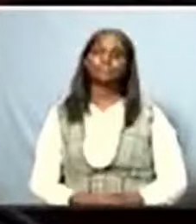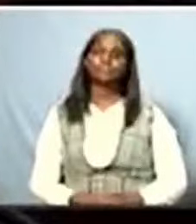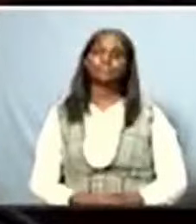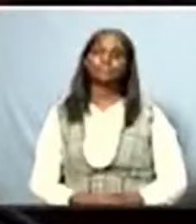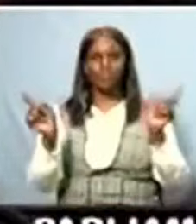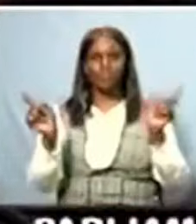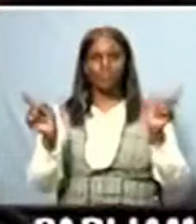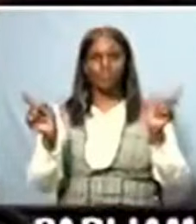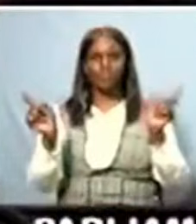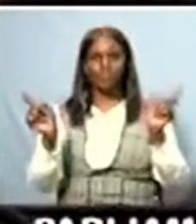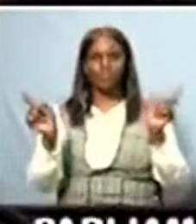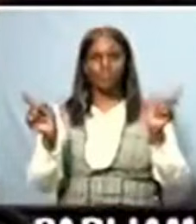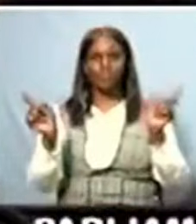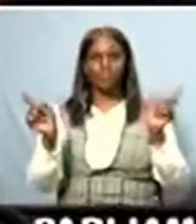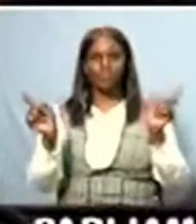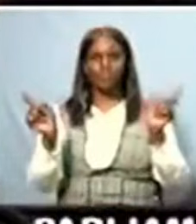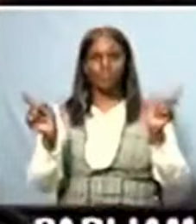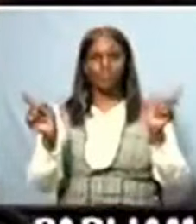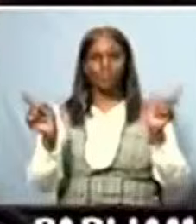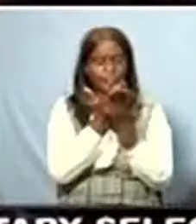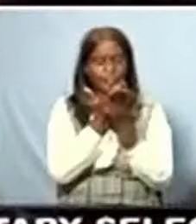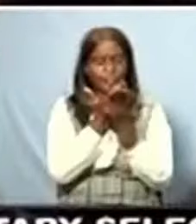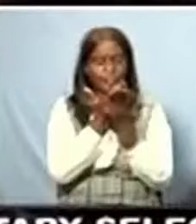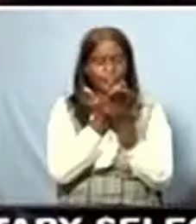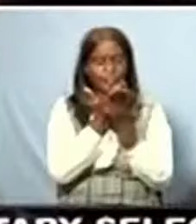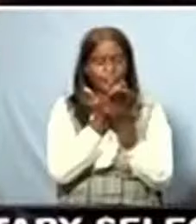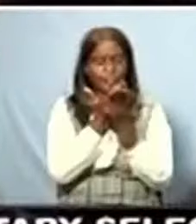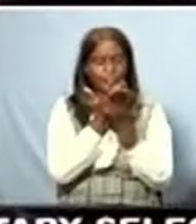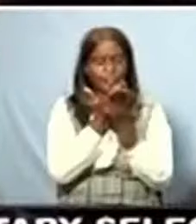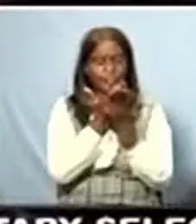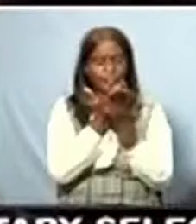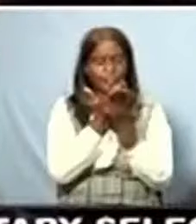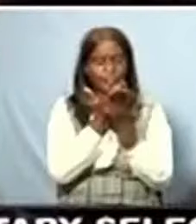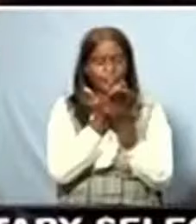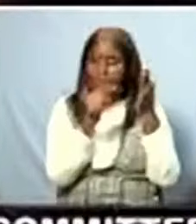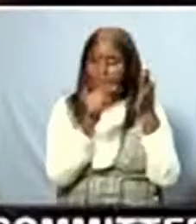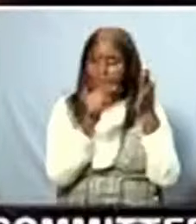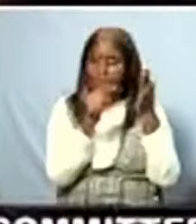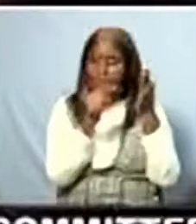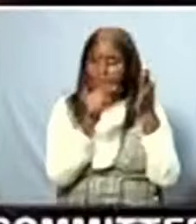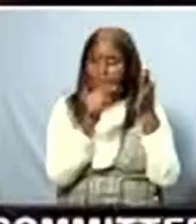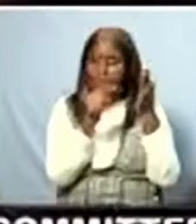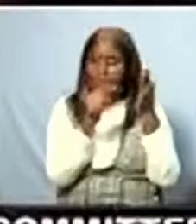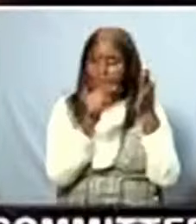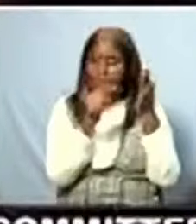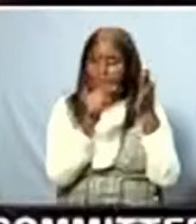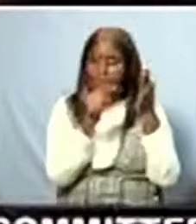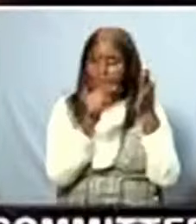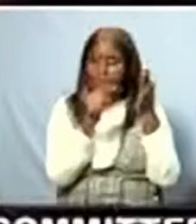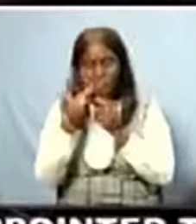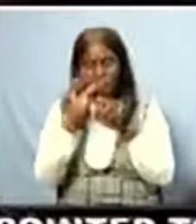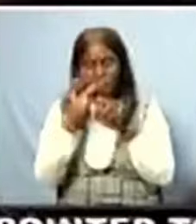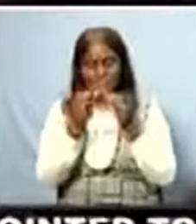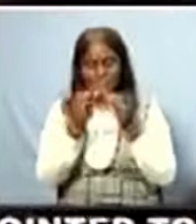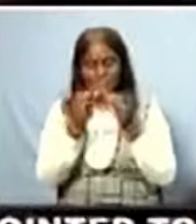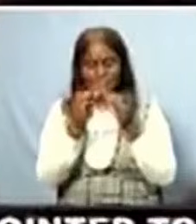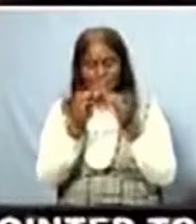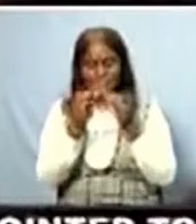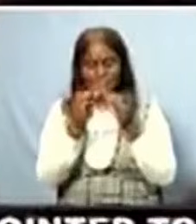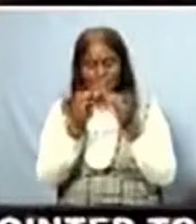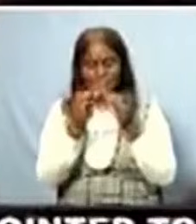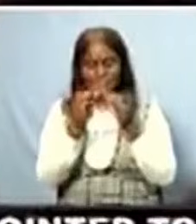where you are proposing that the clause provide for the amendment of Article